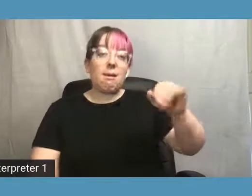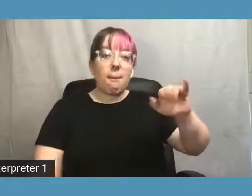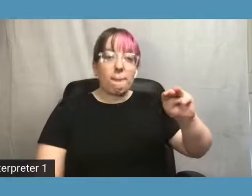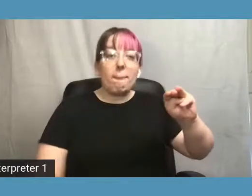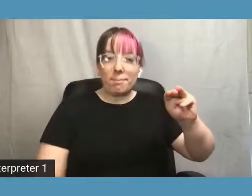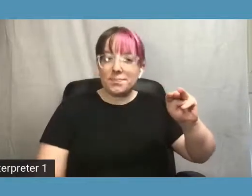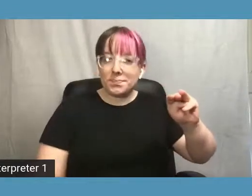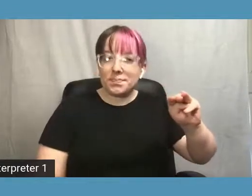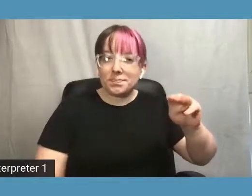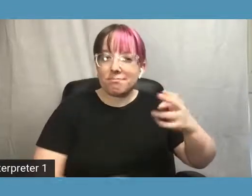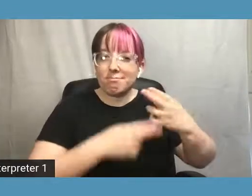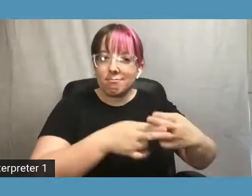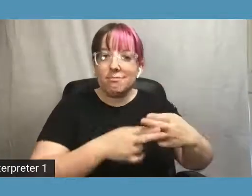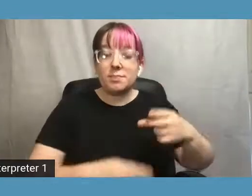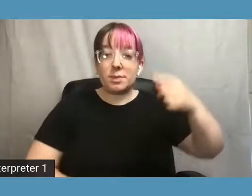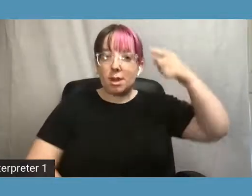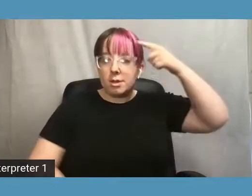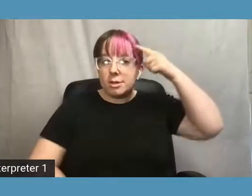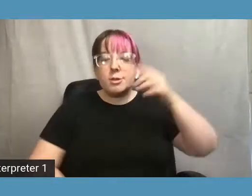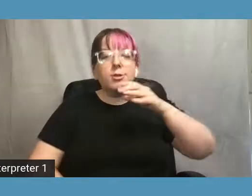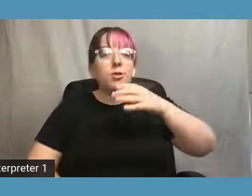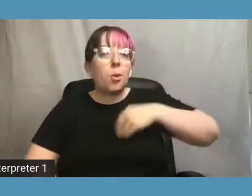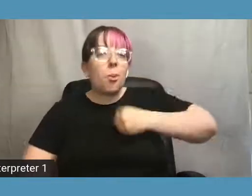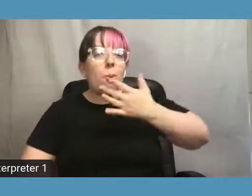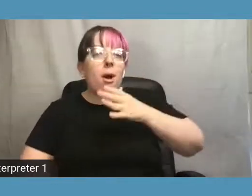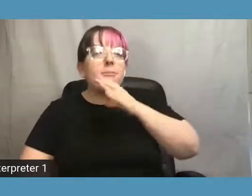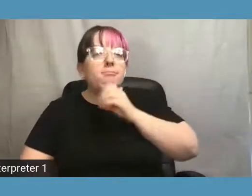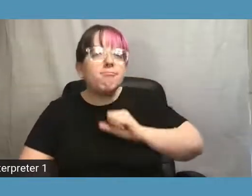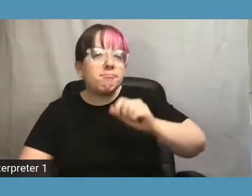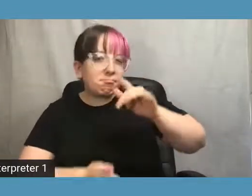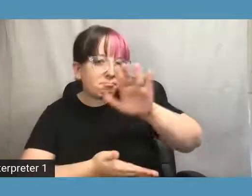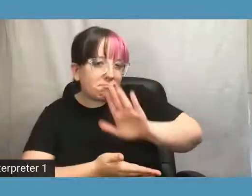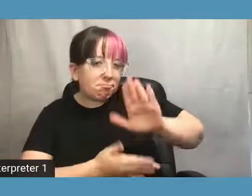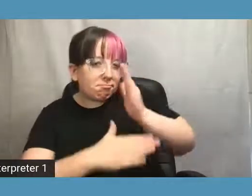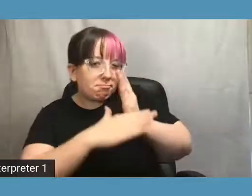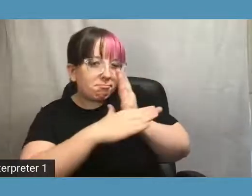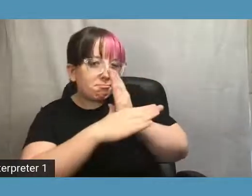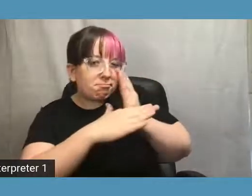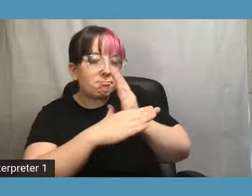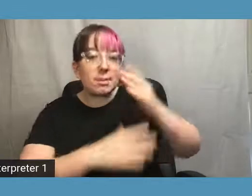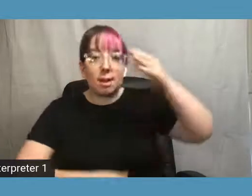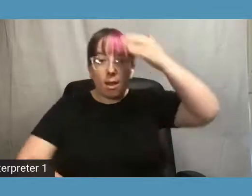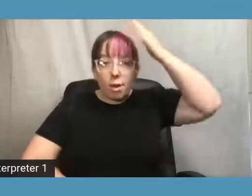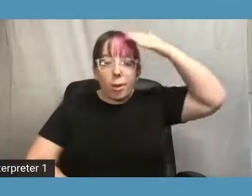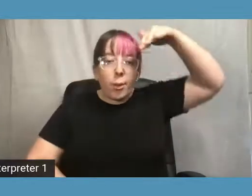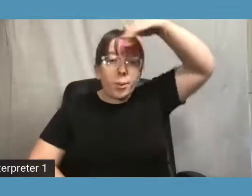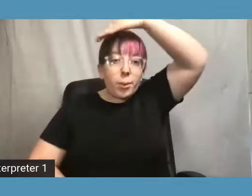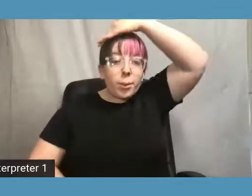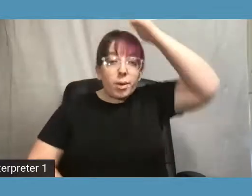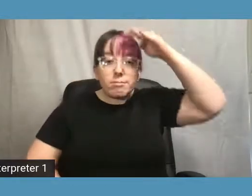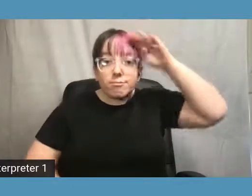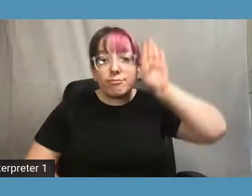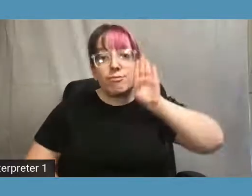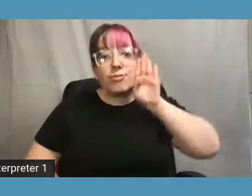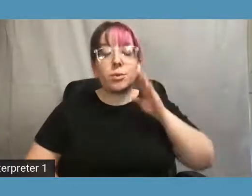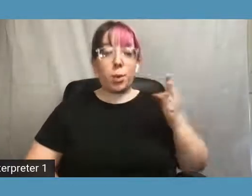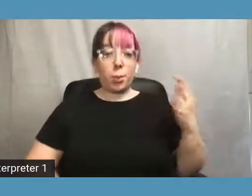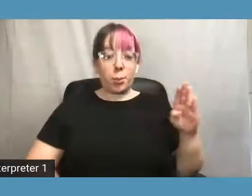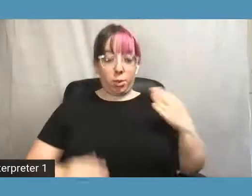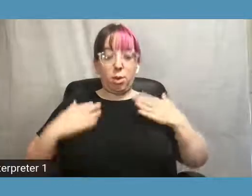male. My hair is brown and styled in a side part comb over. I have a mustache and goatee. I'm wearing a blue button-down